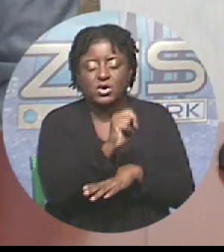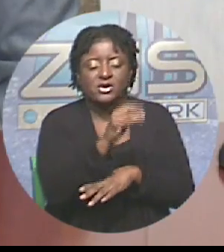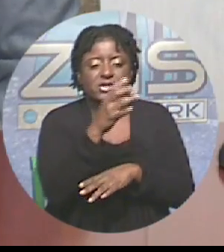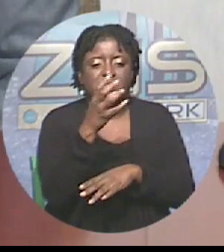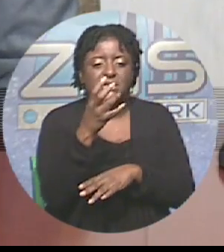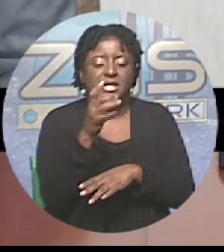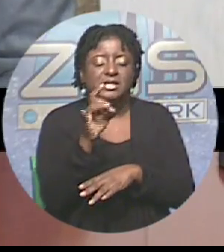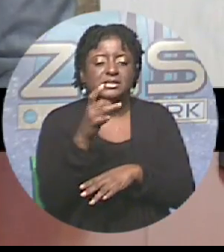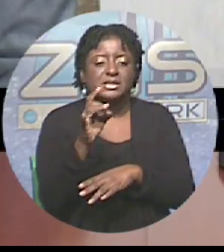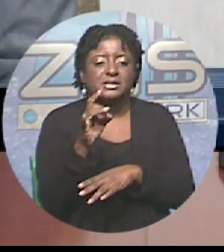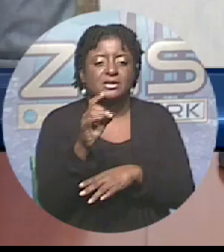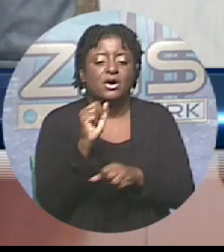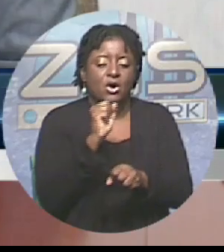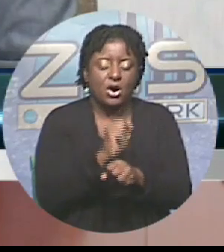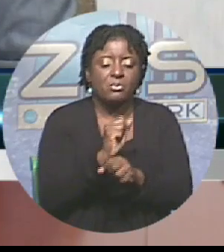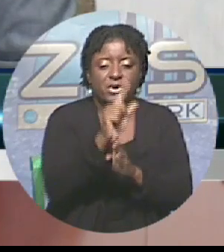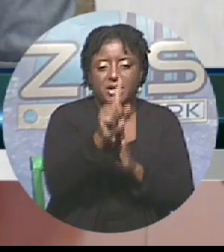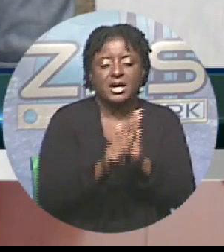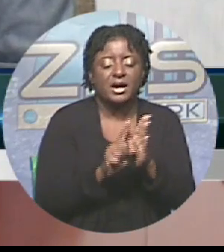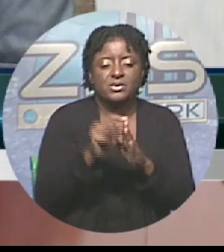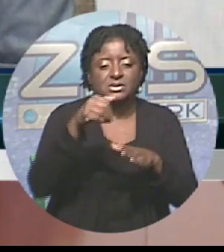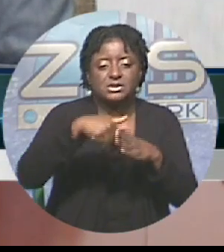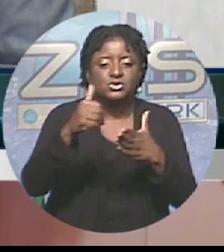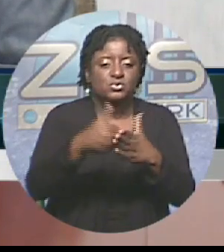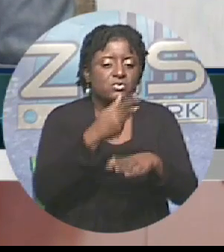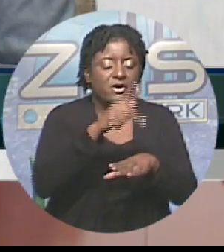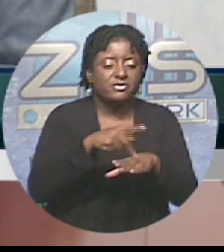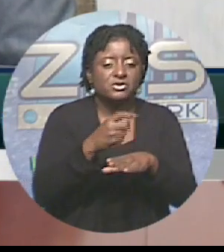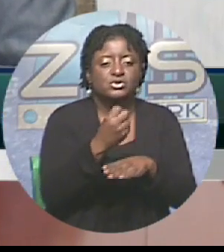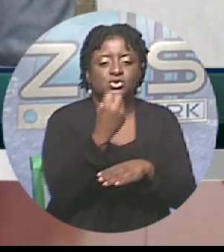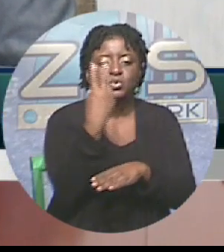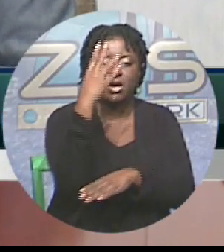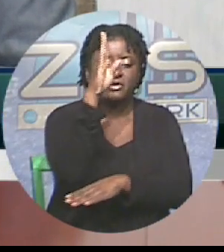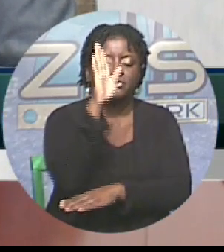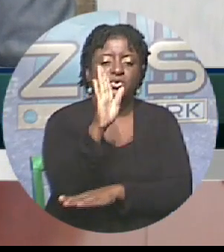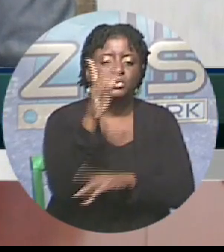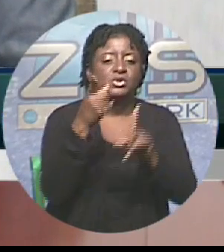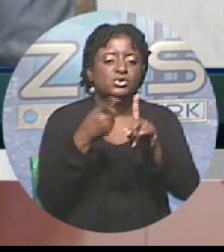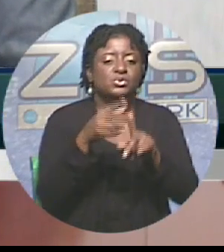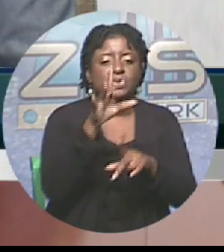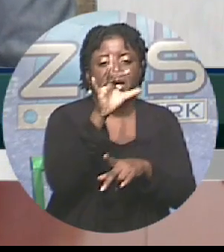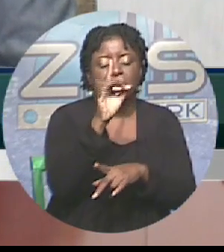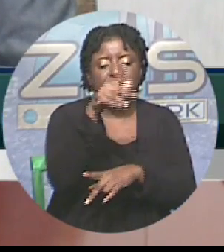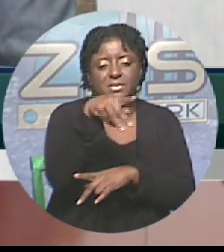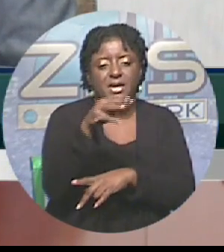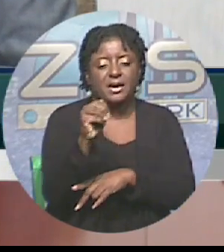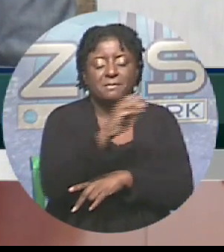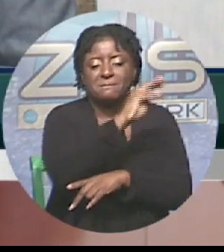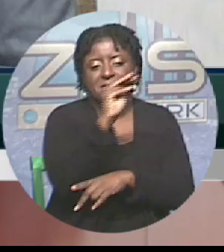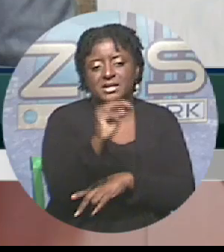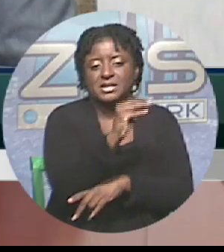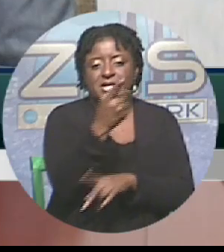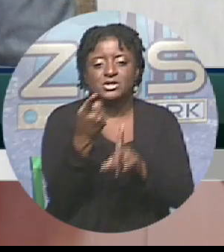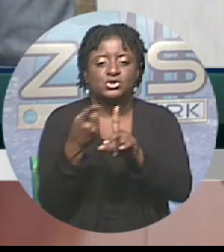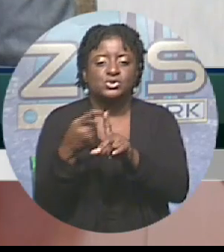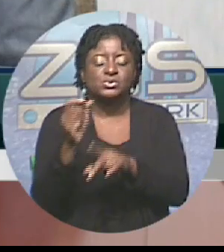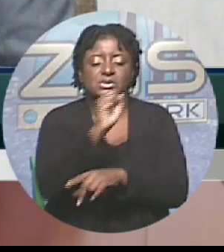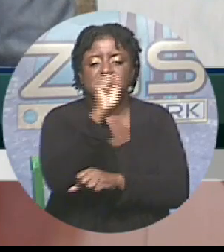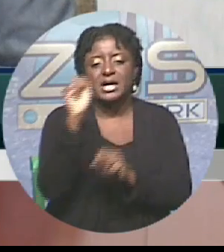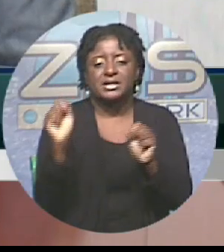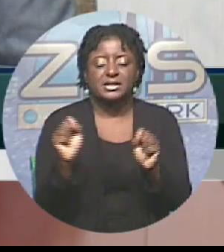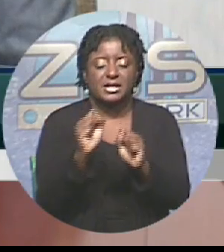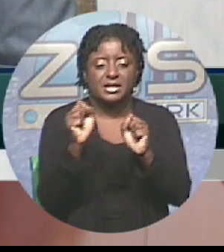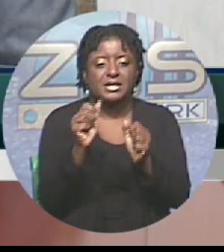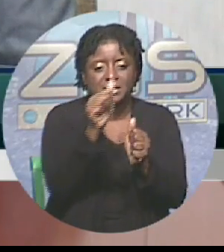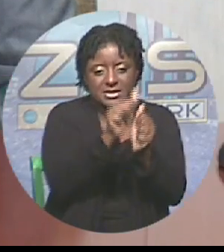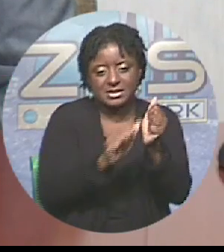New Providence centers will be from 12 noon to 8 p.m. from Monday to Saturday. Each